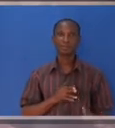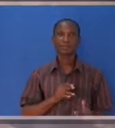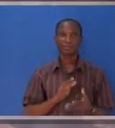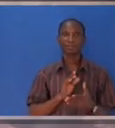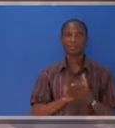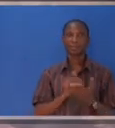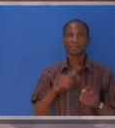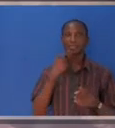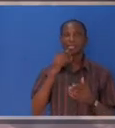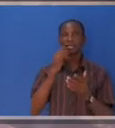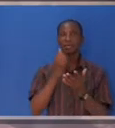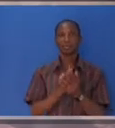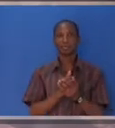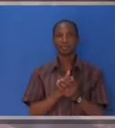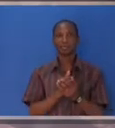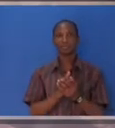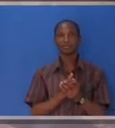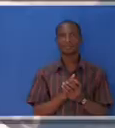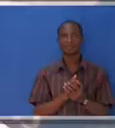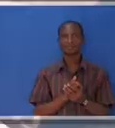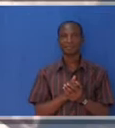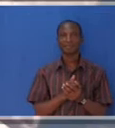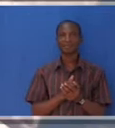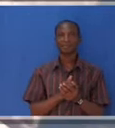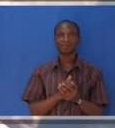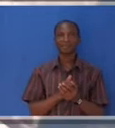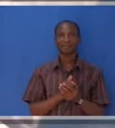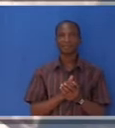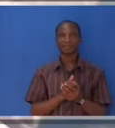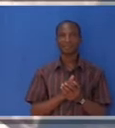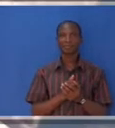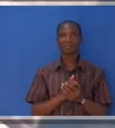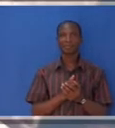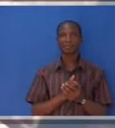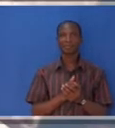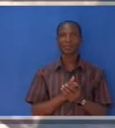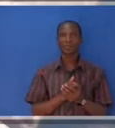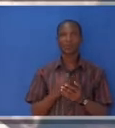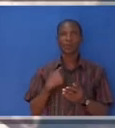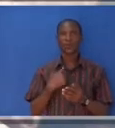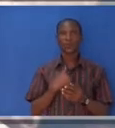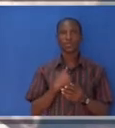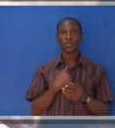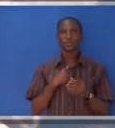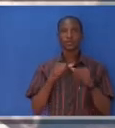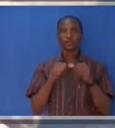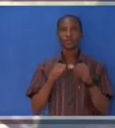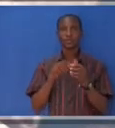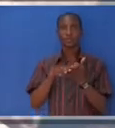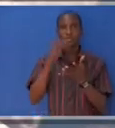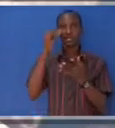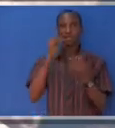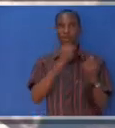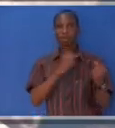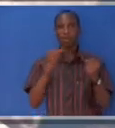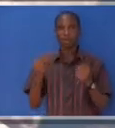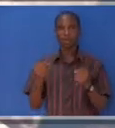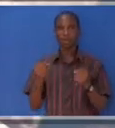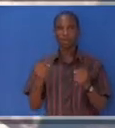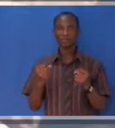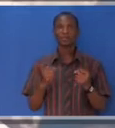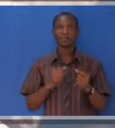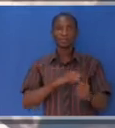se nokre ni kire ase pa ano no ye guzuara esua tumi ho ase Jesus Christ